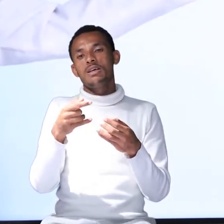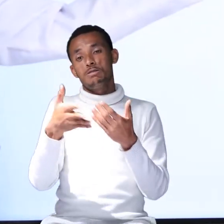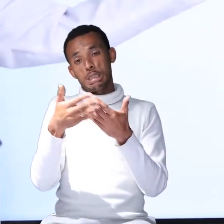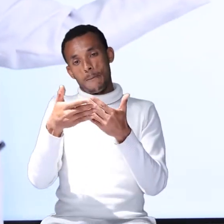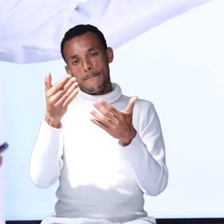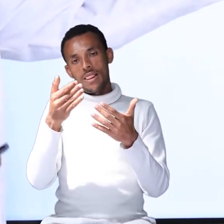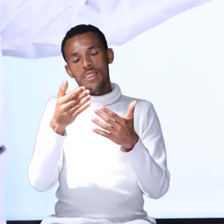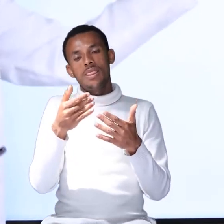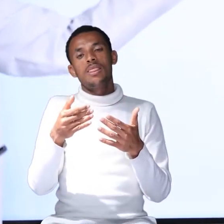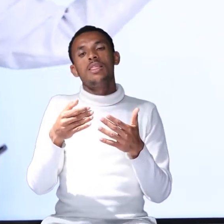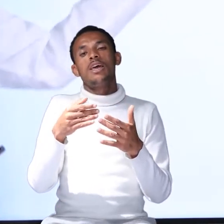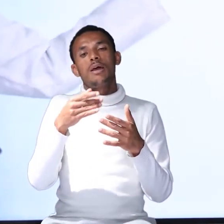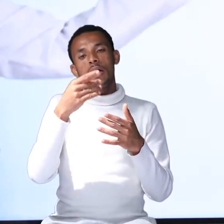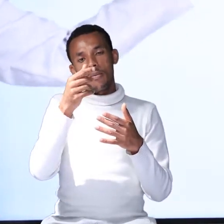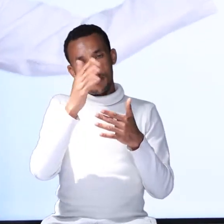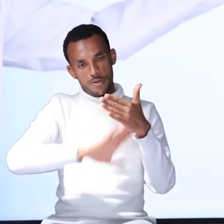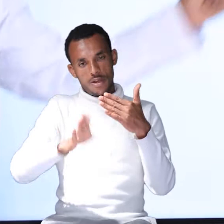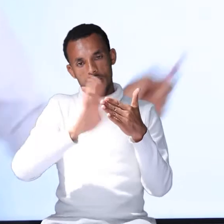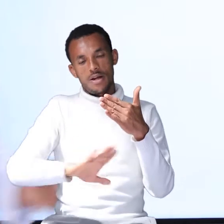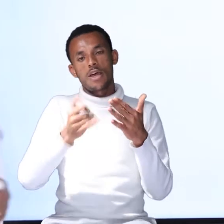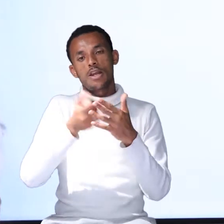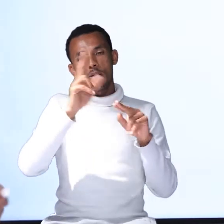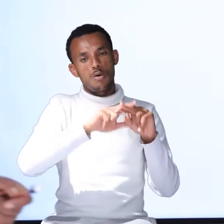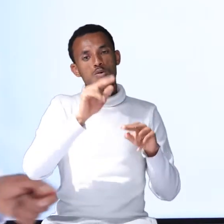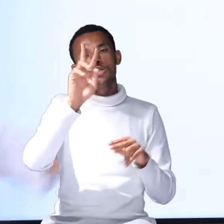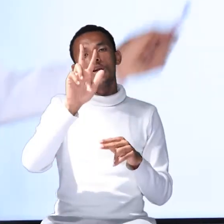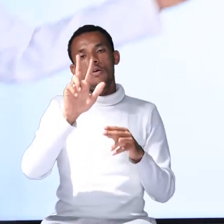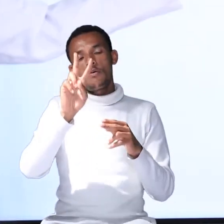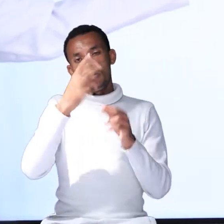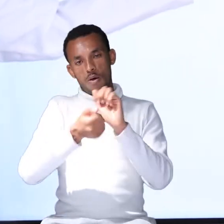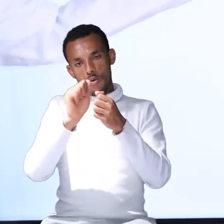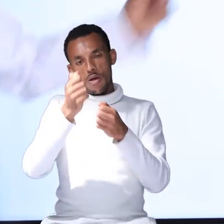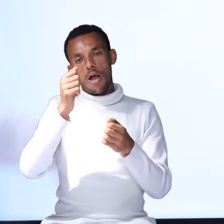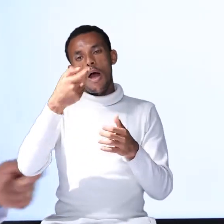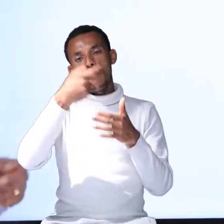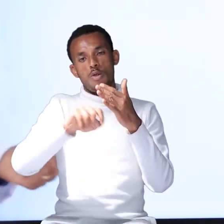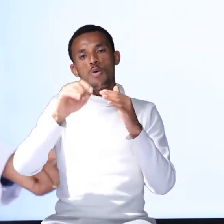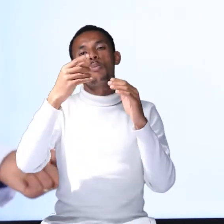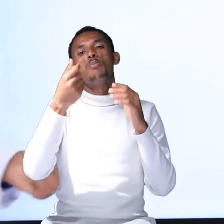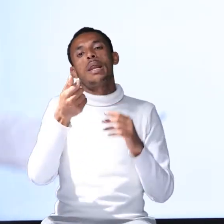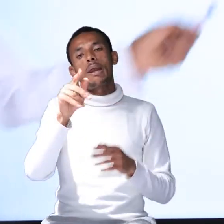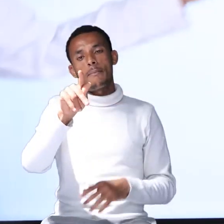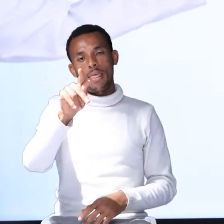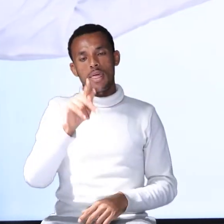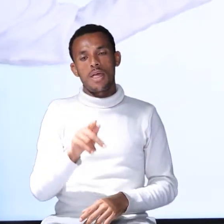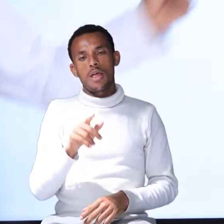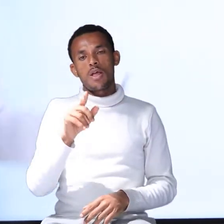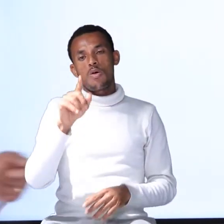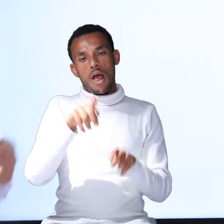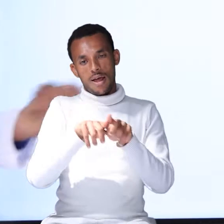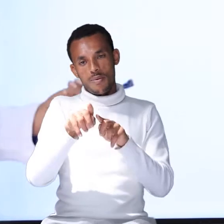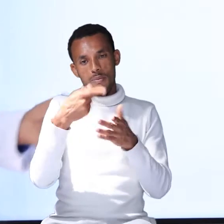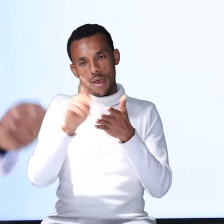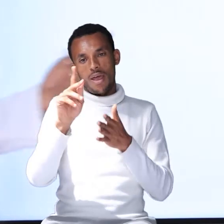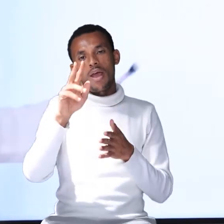interest. PRT. Interest depends upon 3 values. The amount over that you have taken P, your agreement to